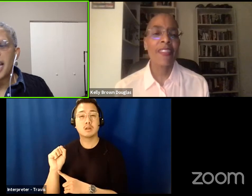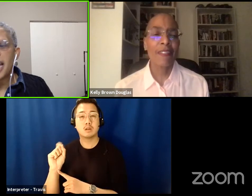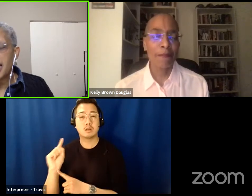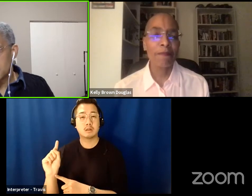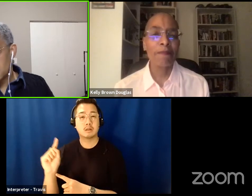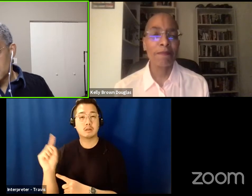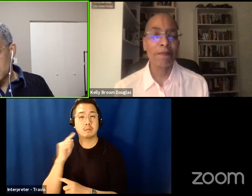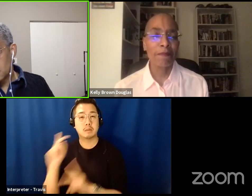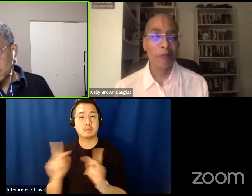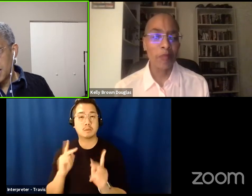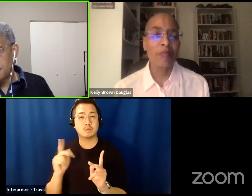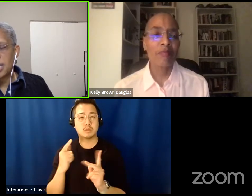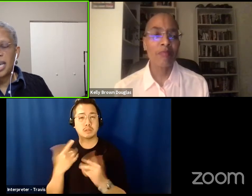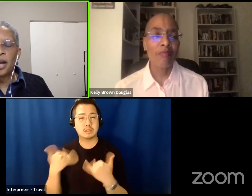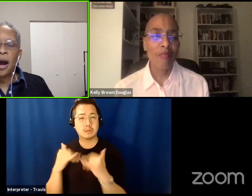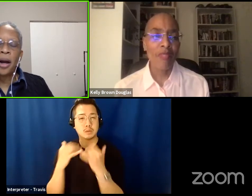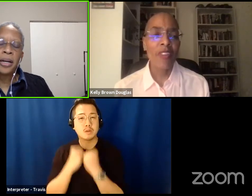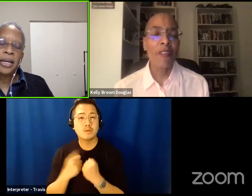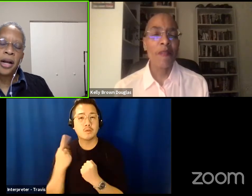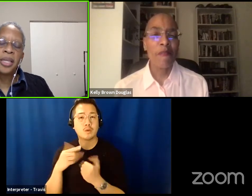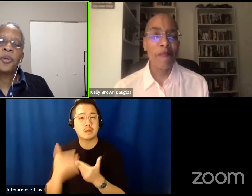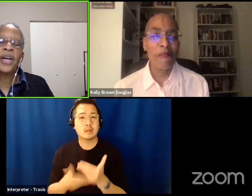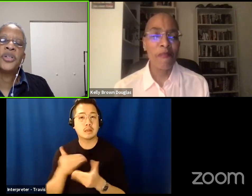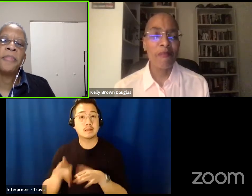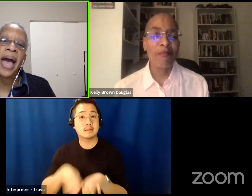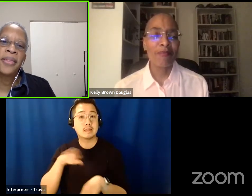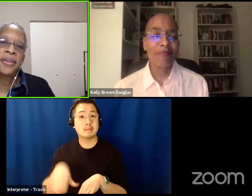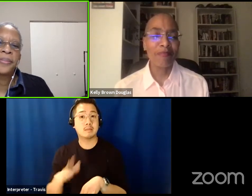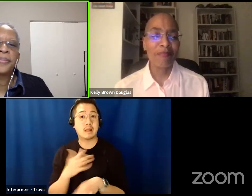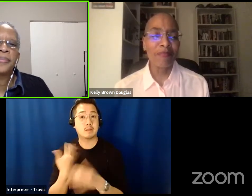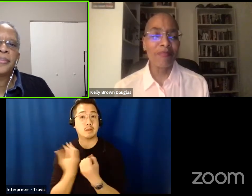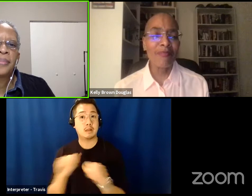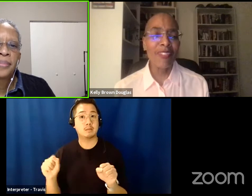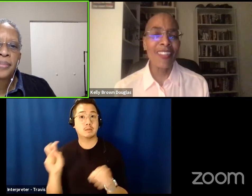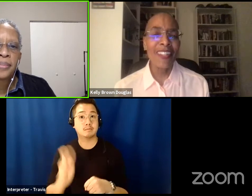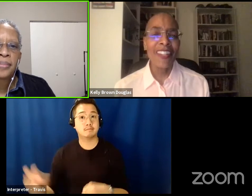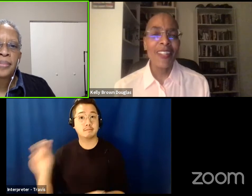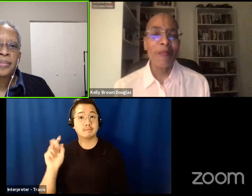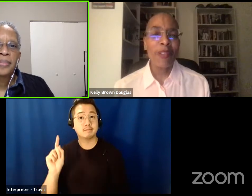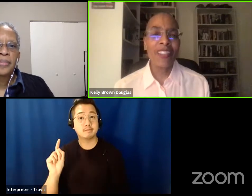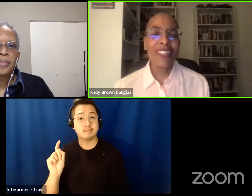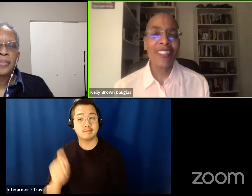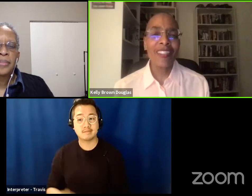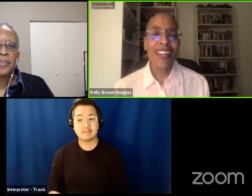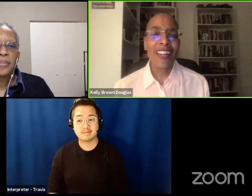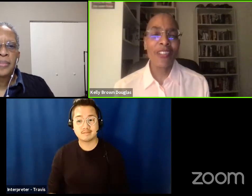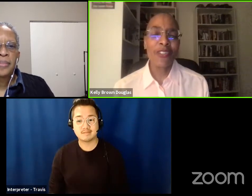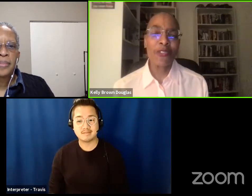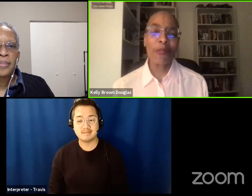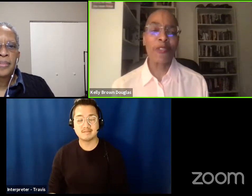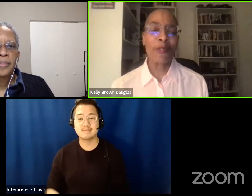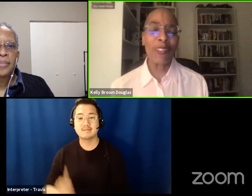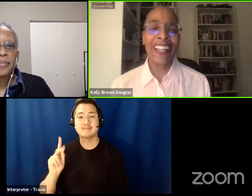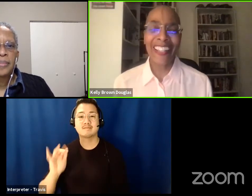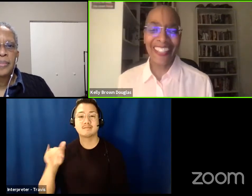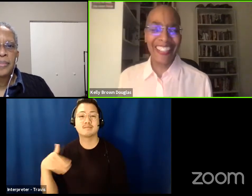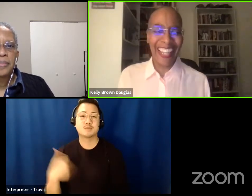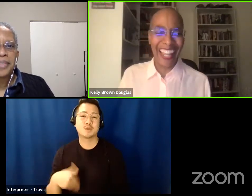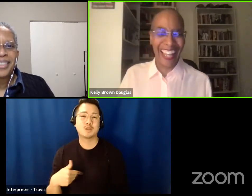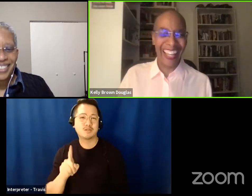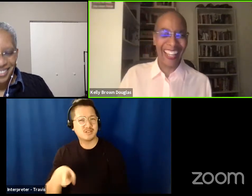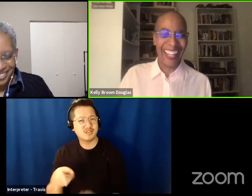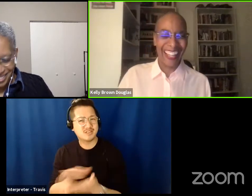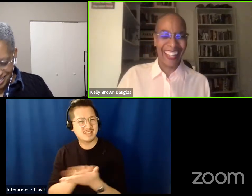the next steps in our liberation path? My goodness, Ayo, you're supposed to be